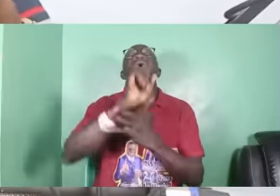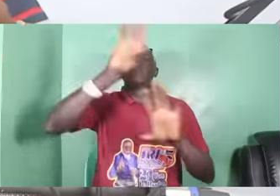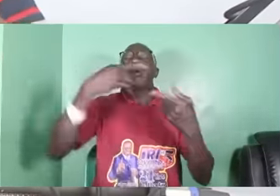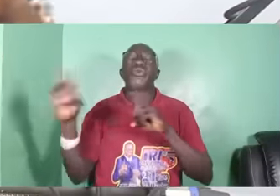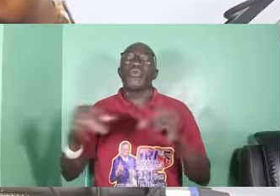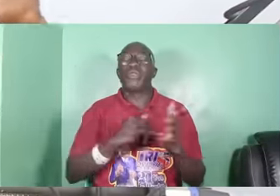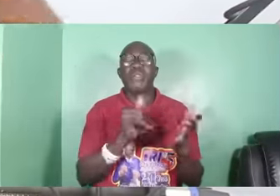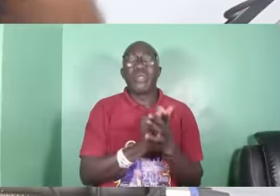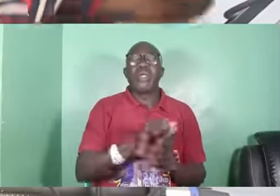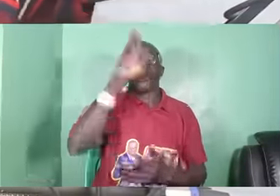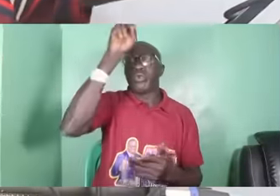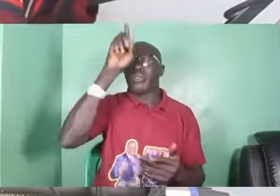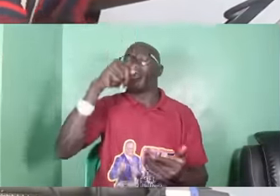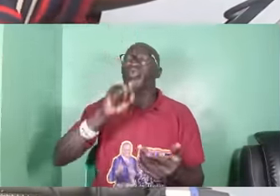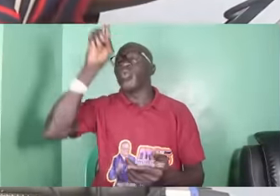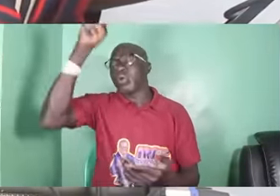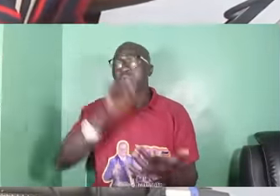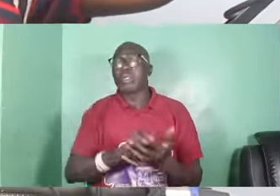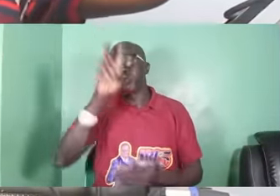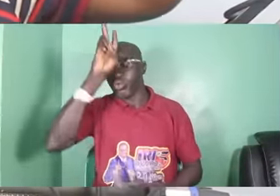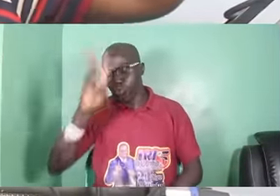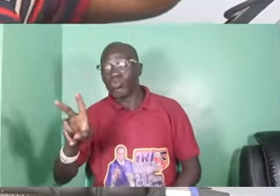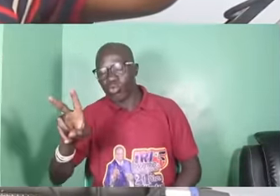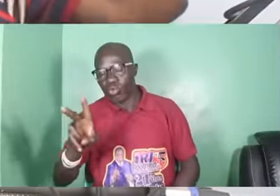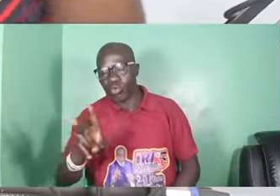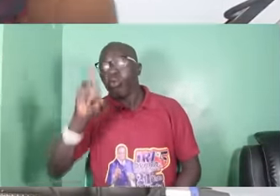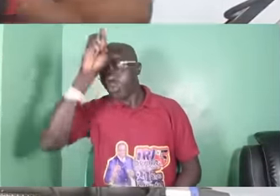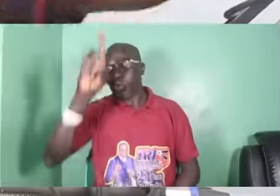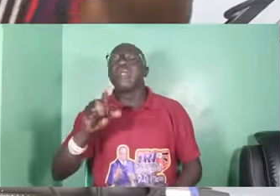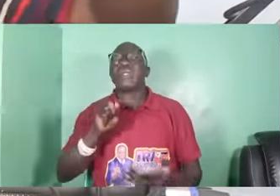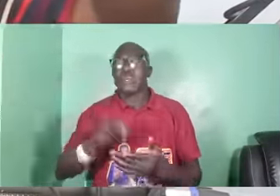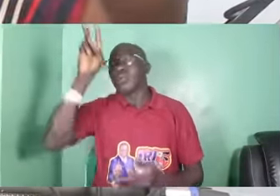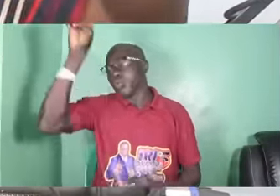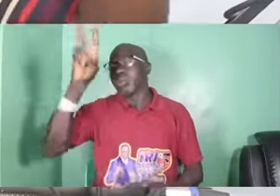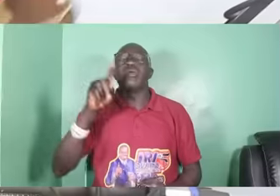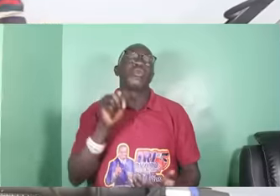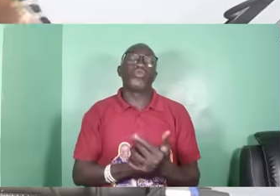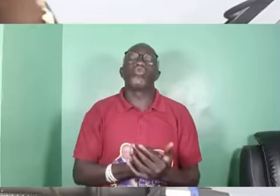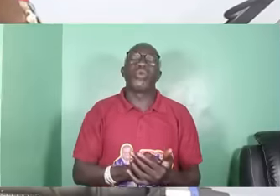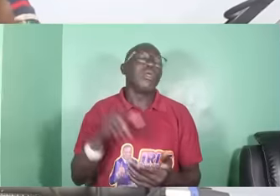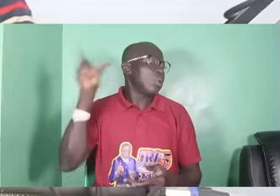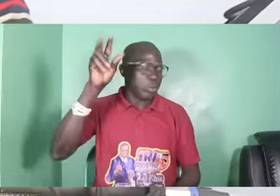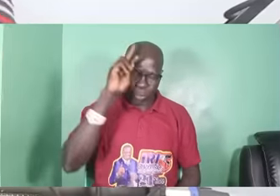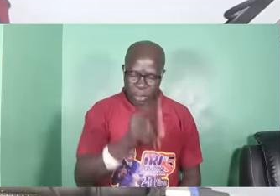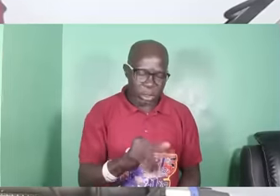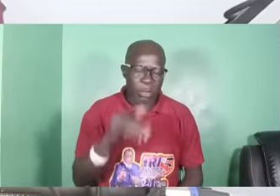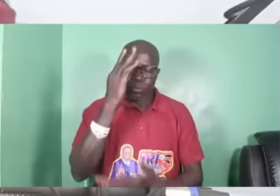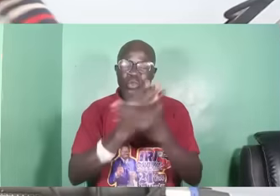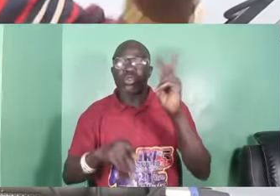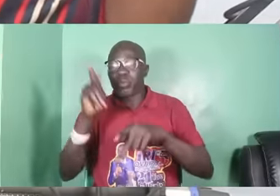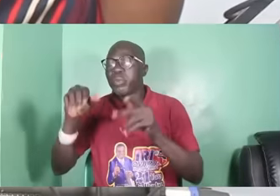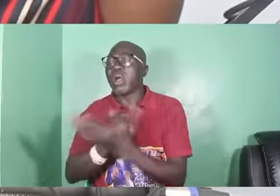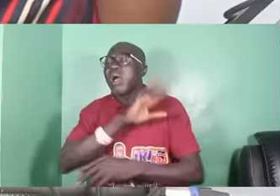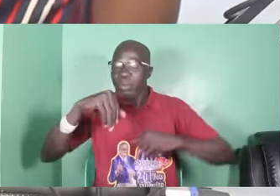You're supposed to do double offering. How will you do it? Only say 1,000 minutes. You can do 1,000 naira in two. Bet you only say 1,000 minutes. 1,000 twice. But Missa, this is. I want